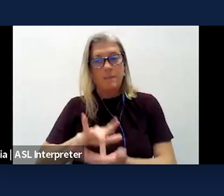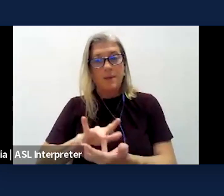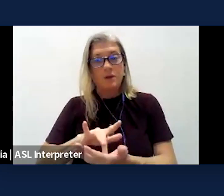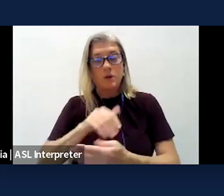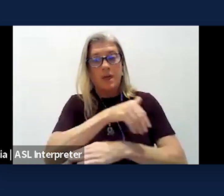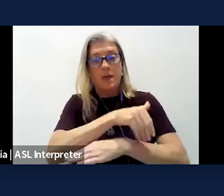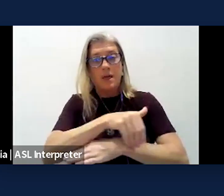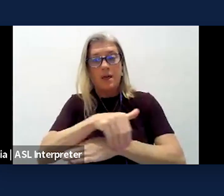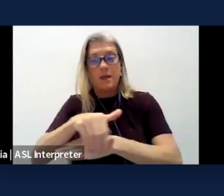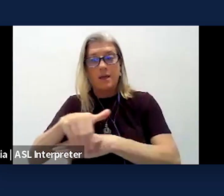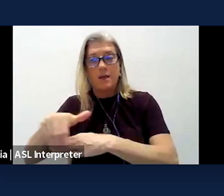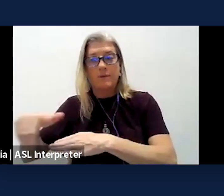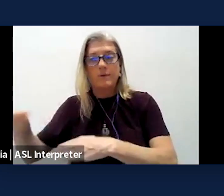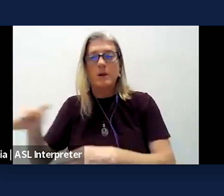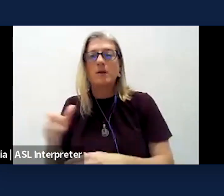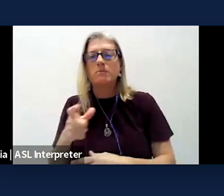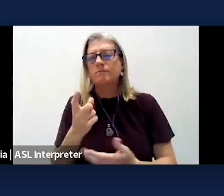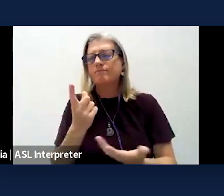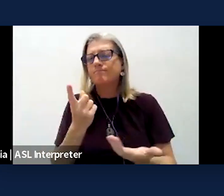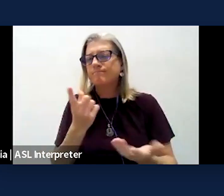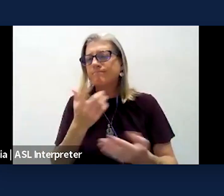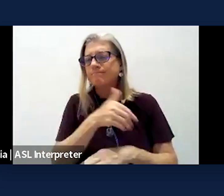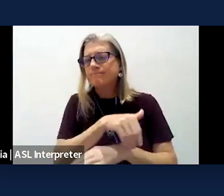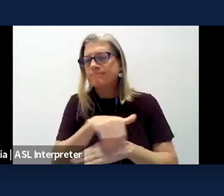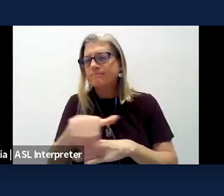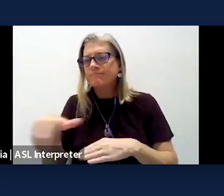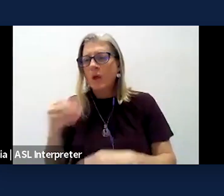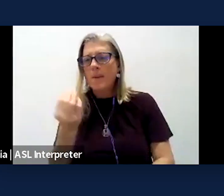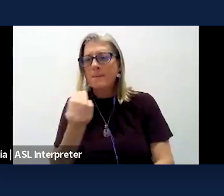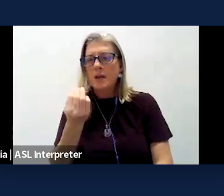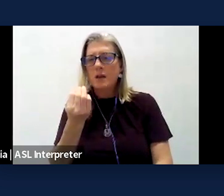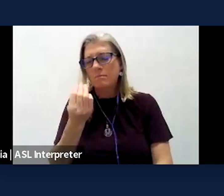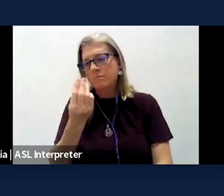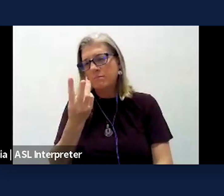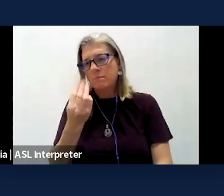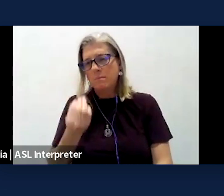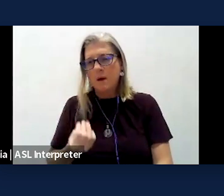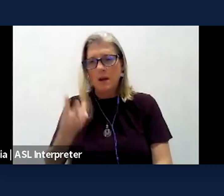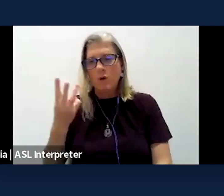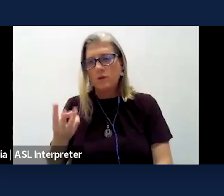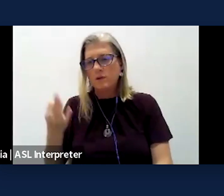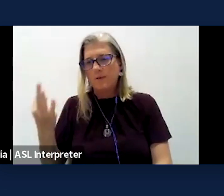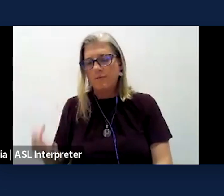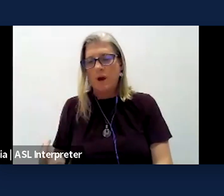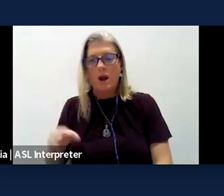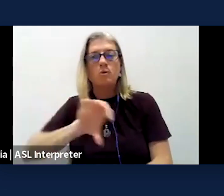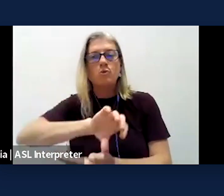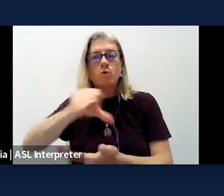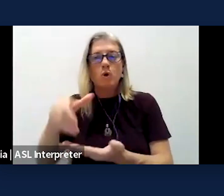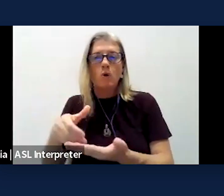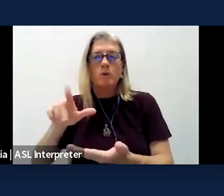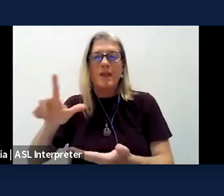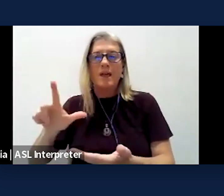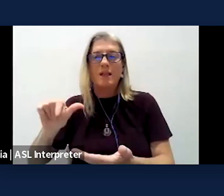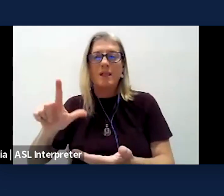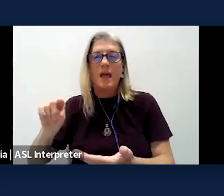night, maybe every Monday, Wednesday, and Friday or so, a dose of lactulose, and